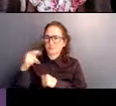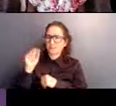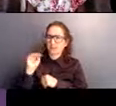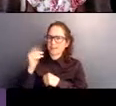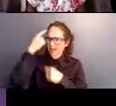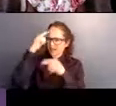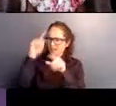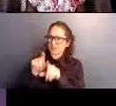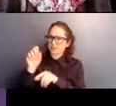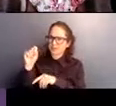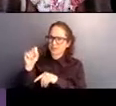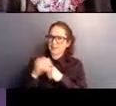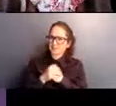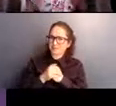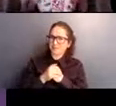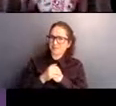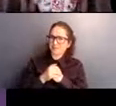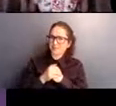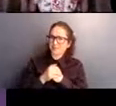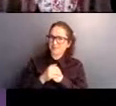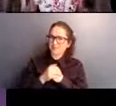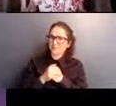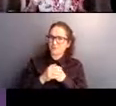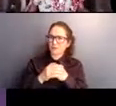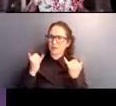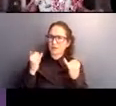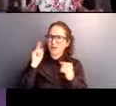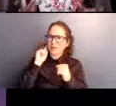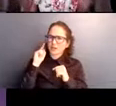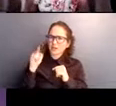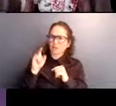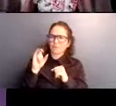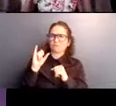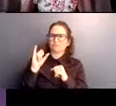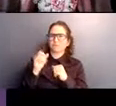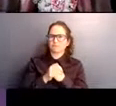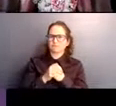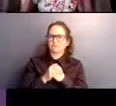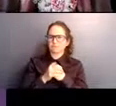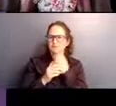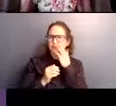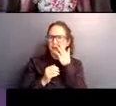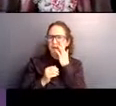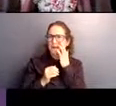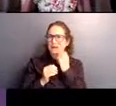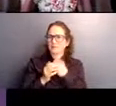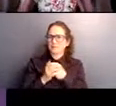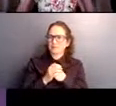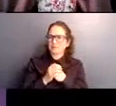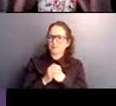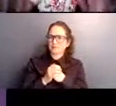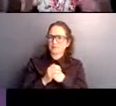I definitely agree. And I'm just hearing you, and not only does